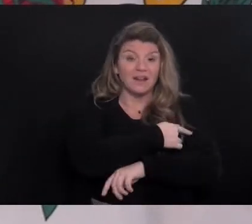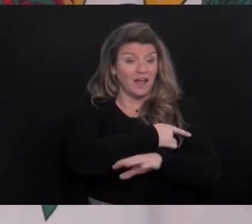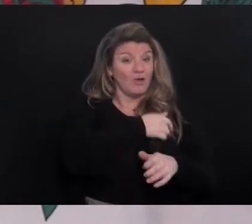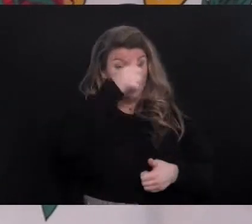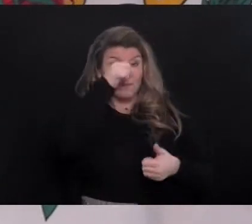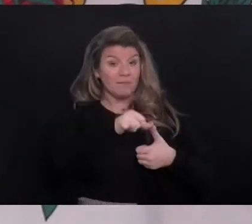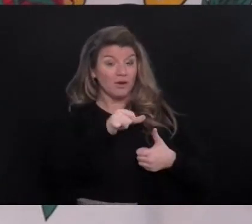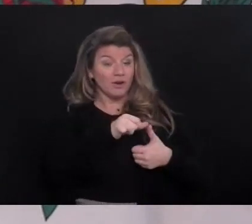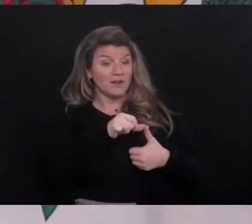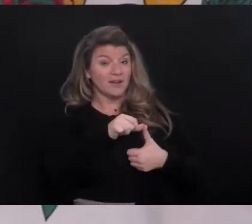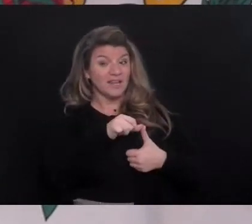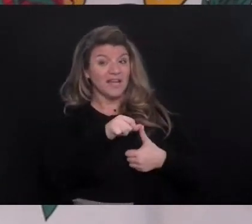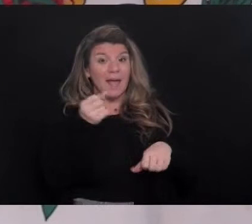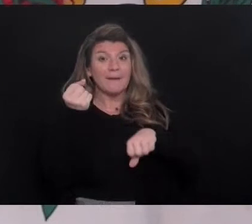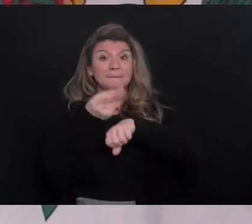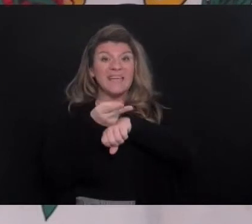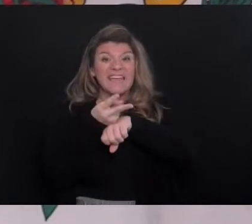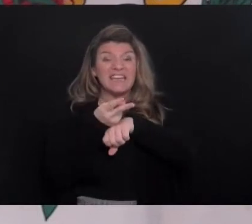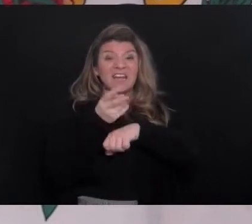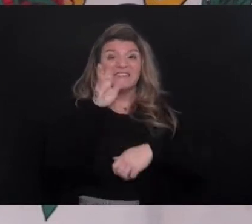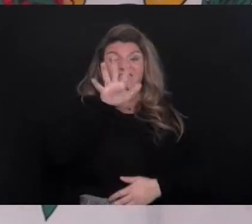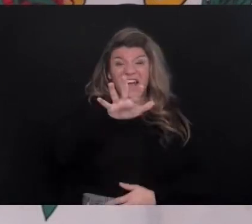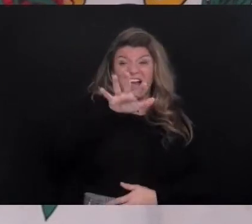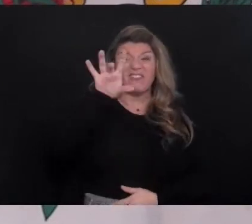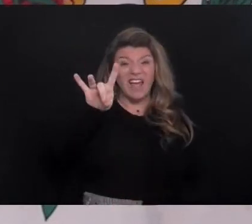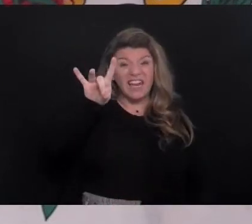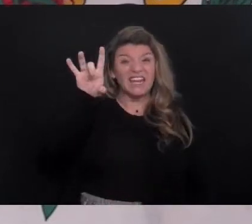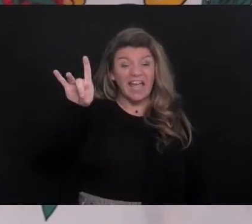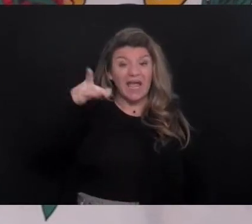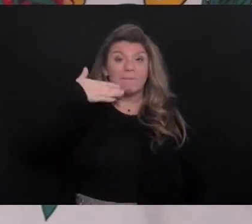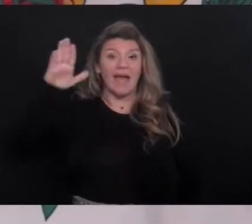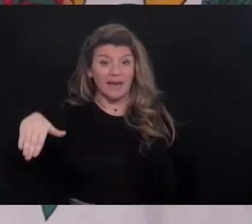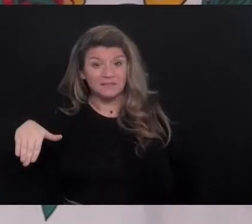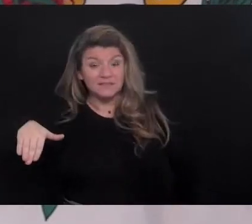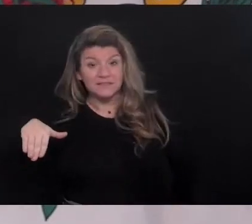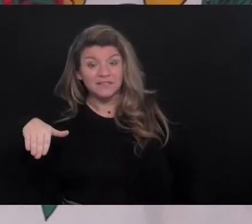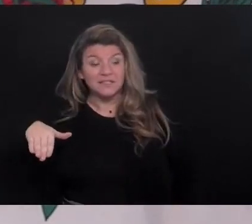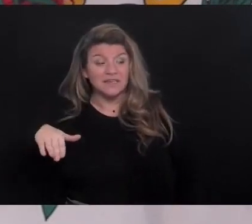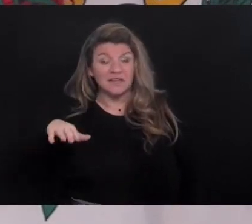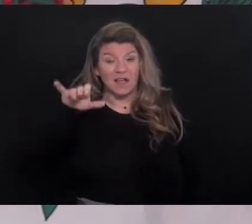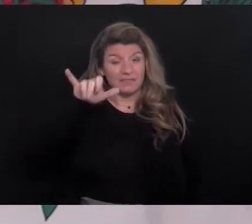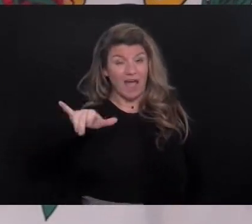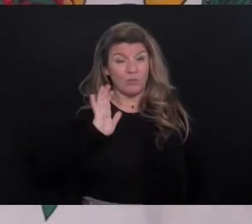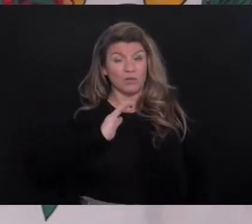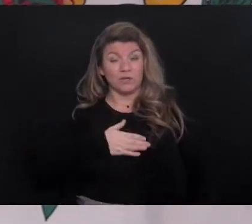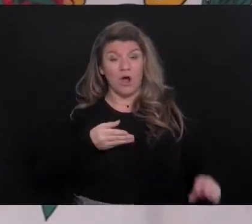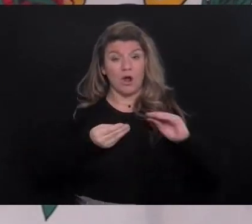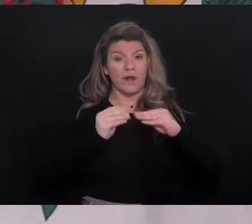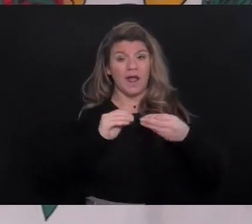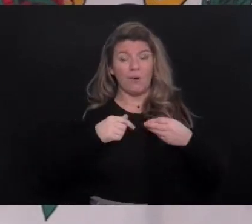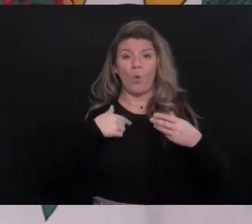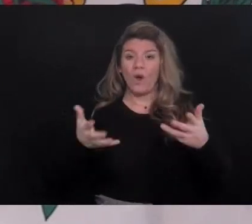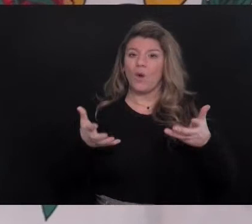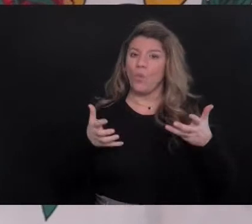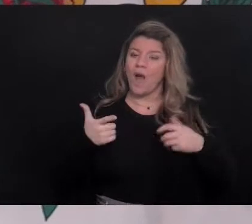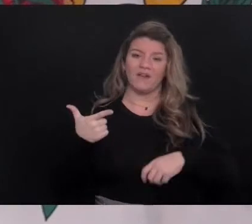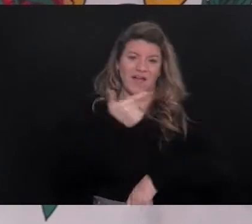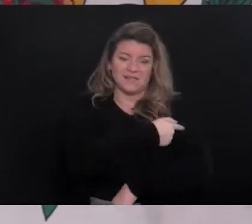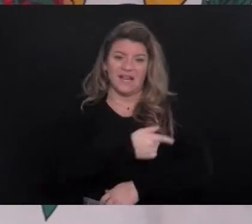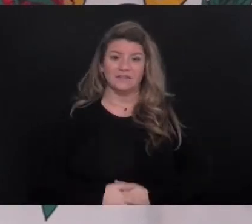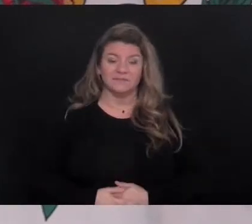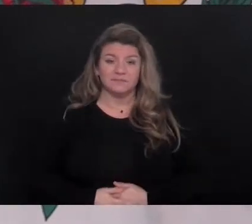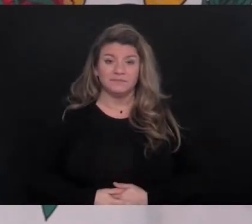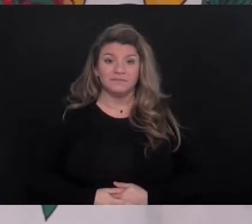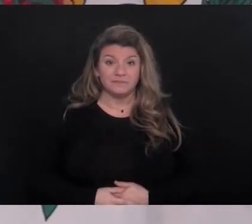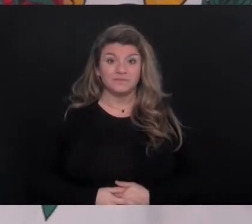remember beat 588 bad. And that was the number we wanted to get vaccinated. And